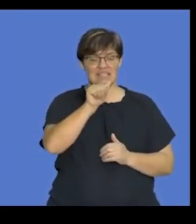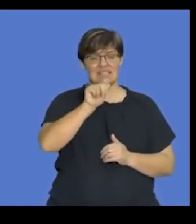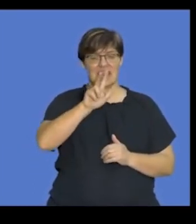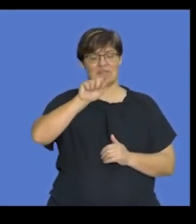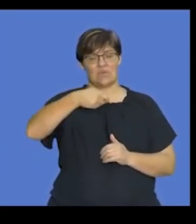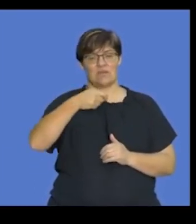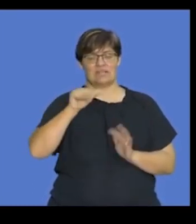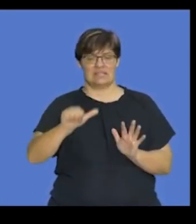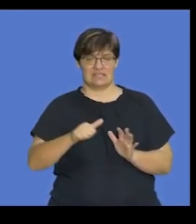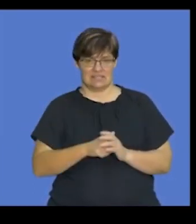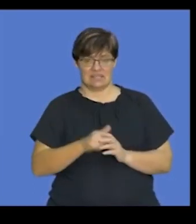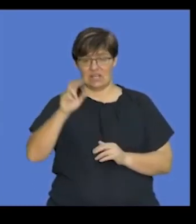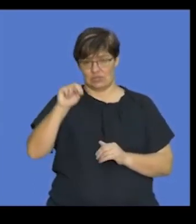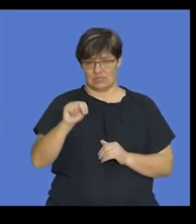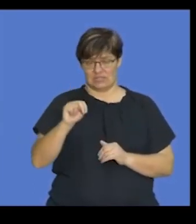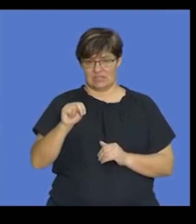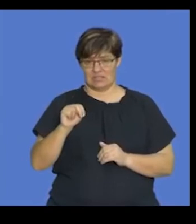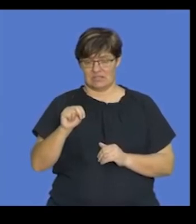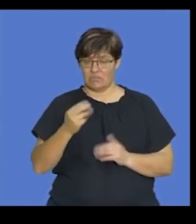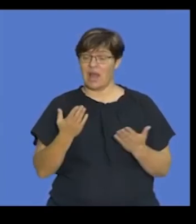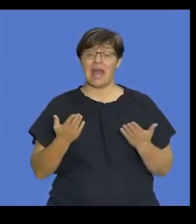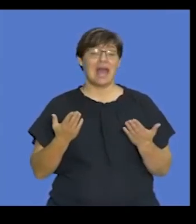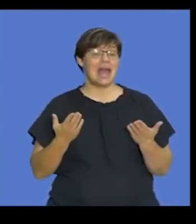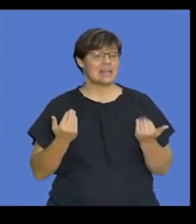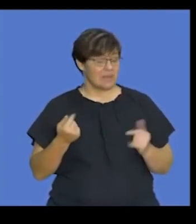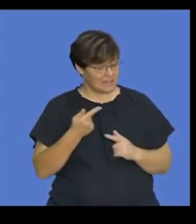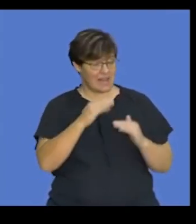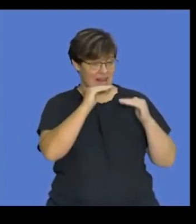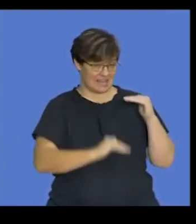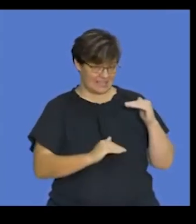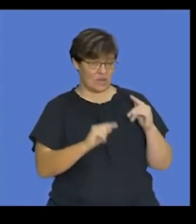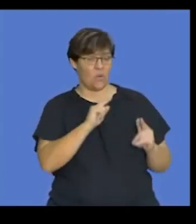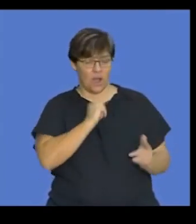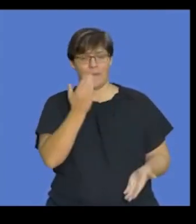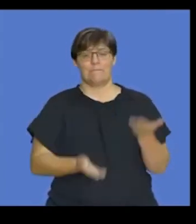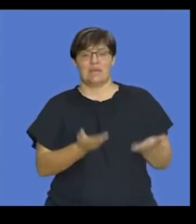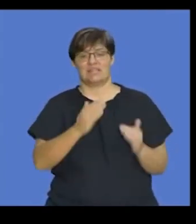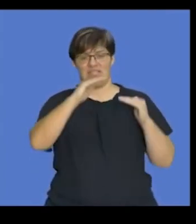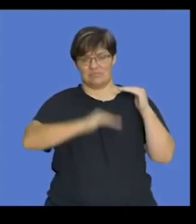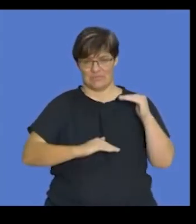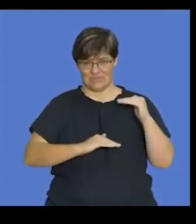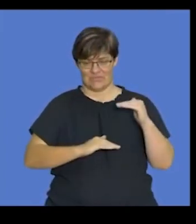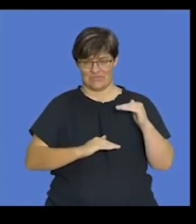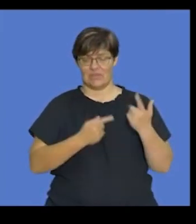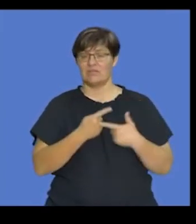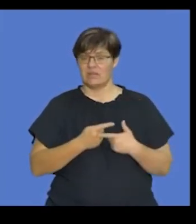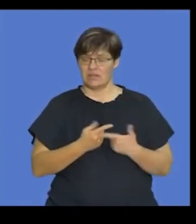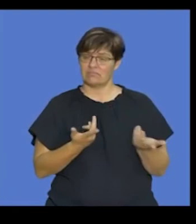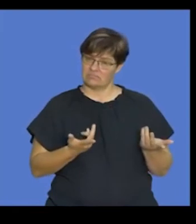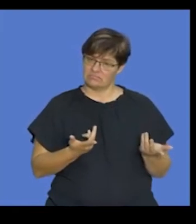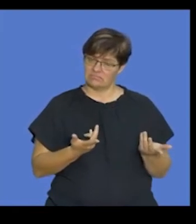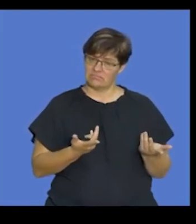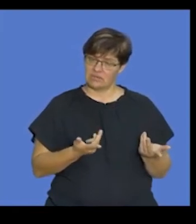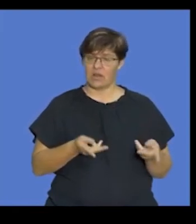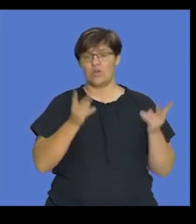68.6 newtons. We expected it to be smaller because the mass was smaller. Mass being smaller made the normal